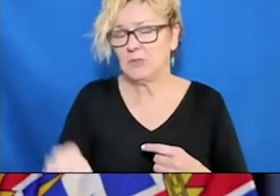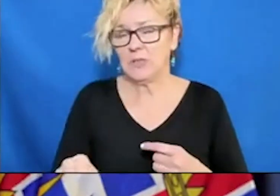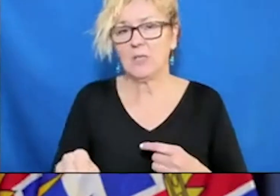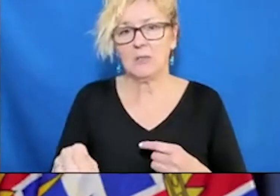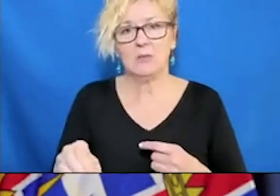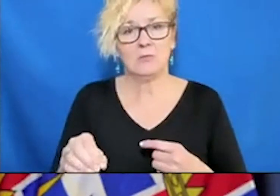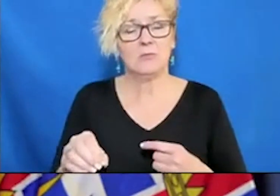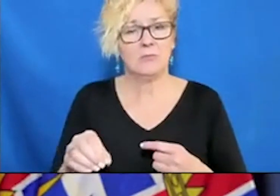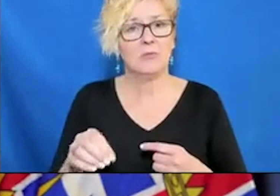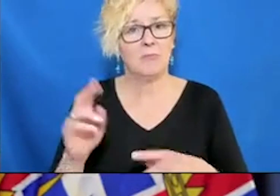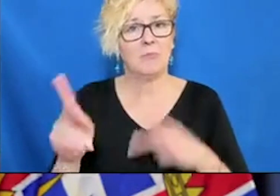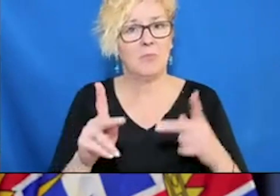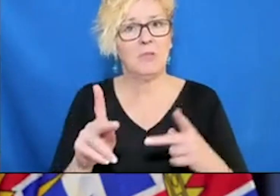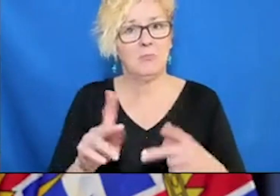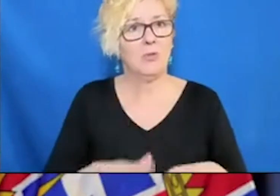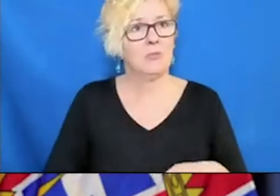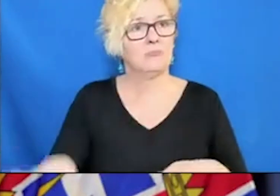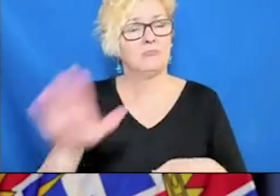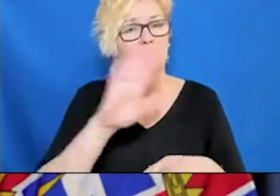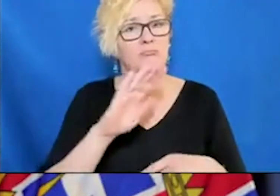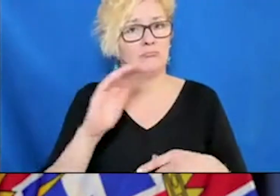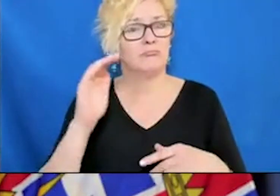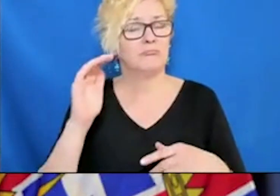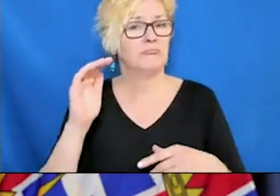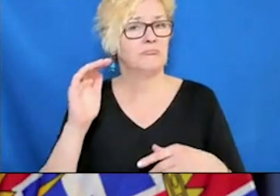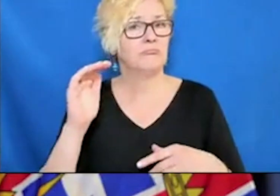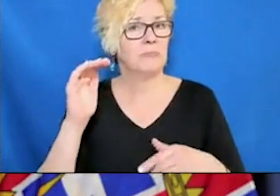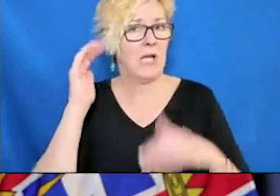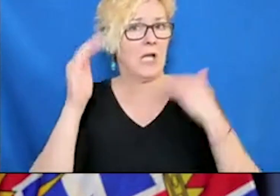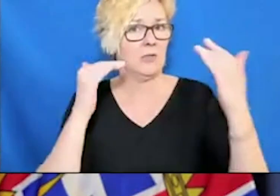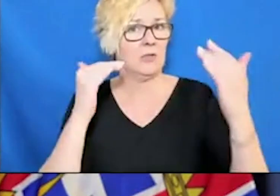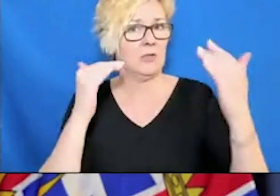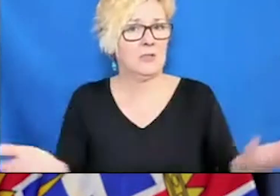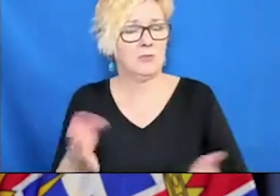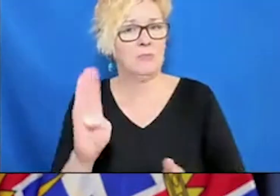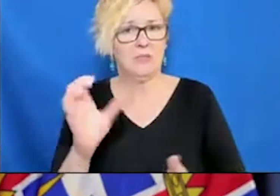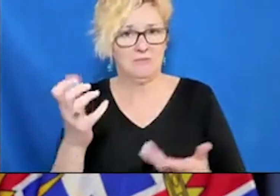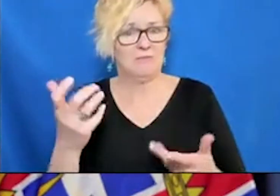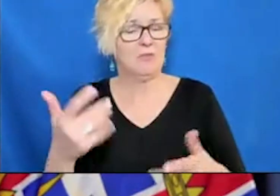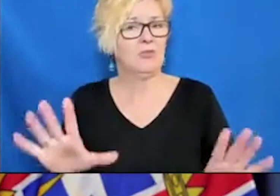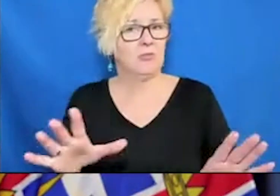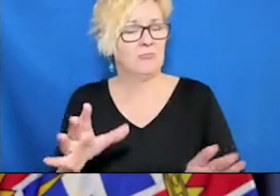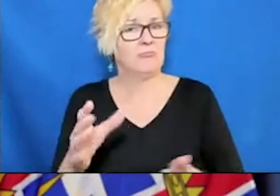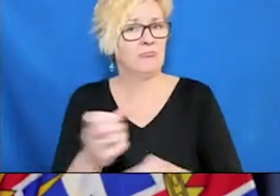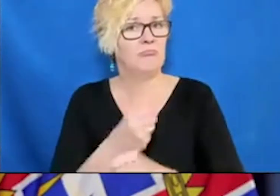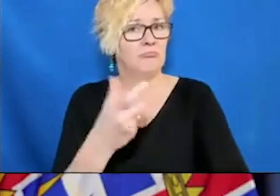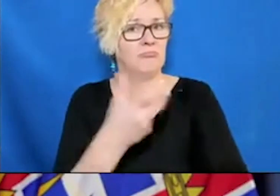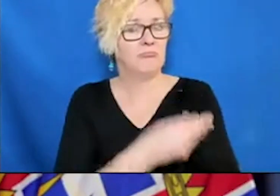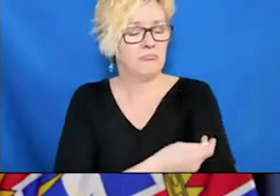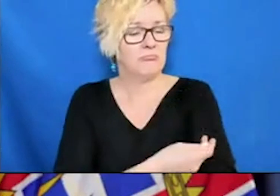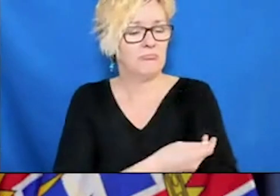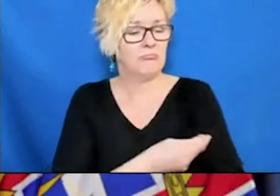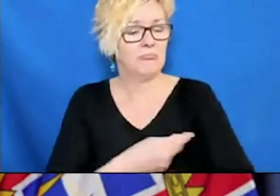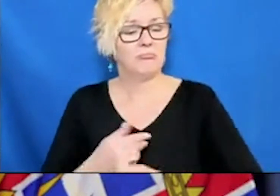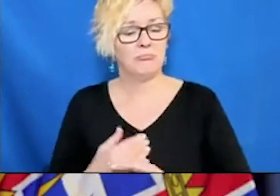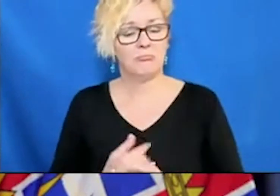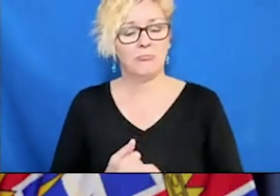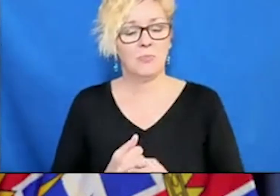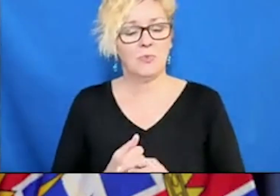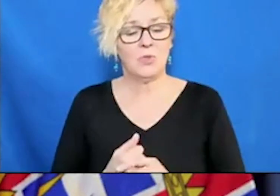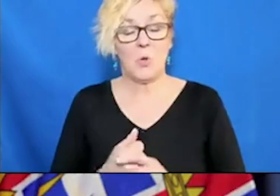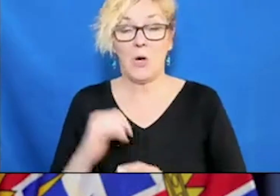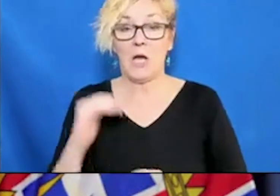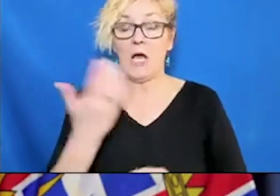about 80% of those over 90 immunized. So to date, it's been working. We've been able to assure that in